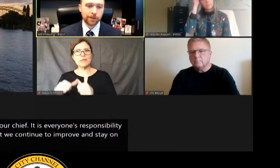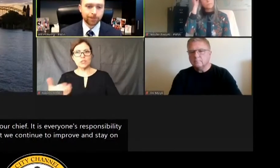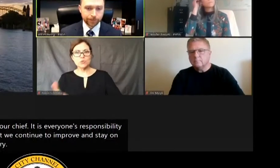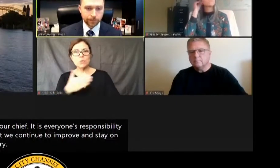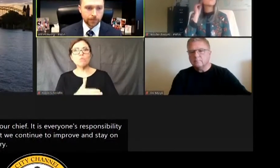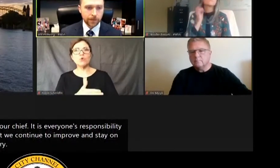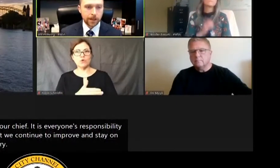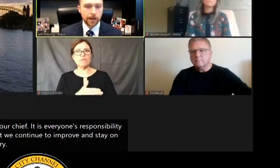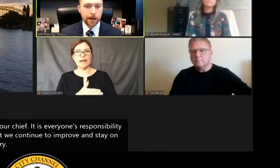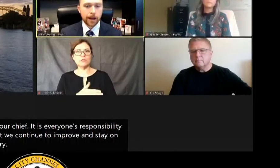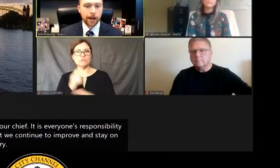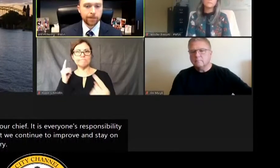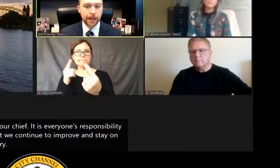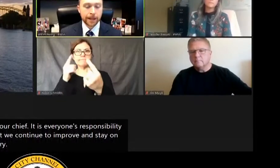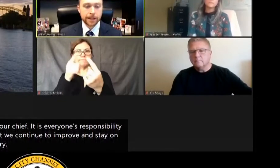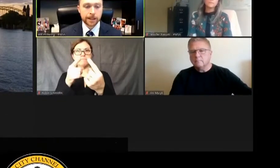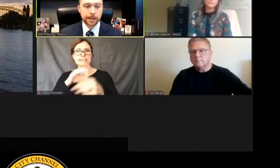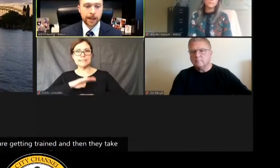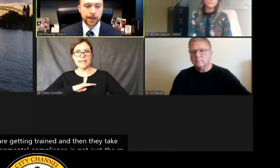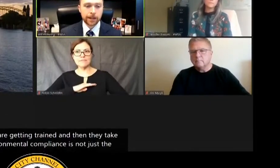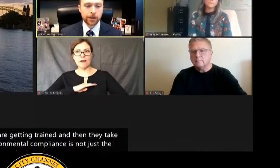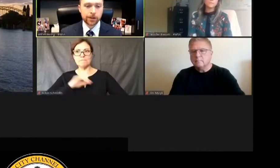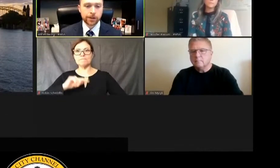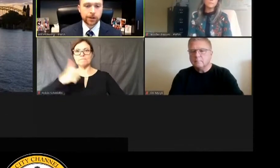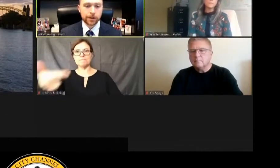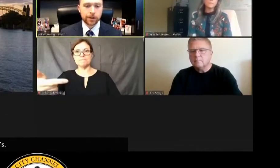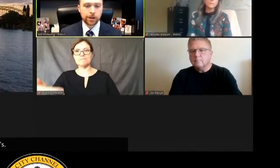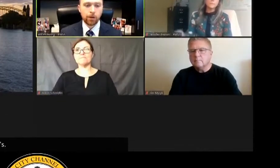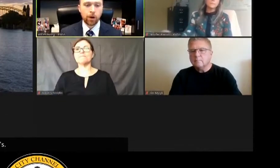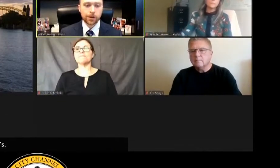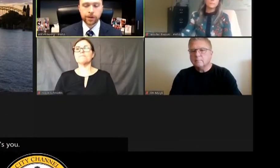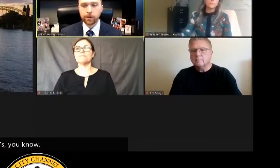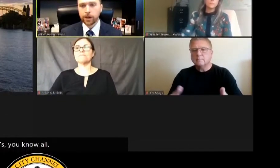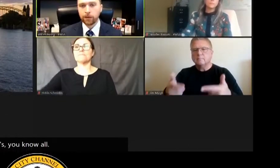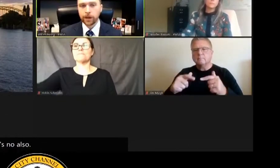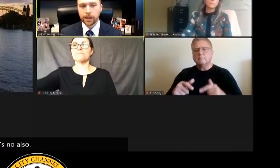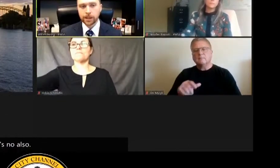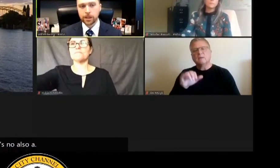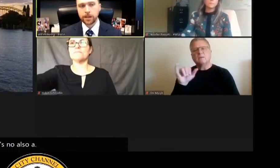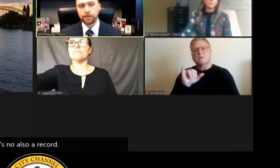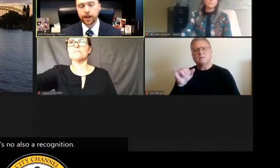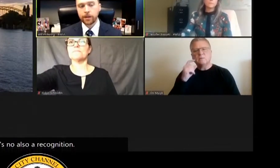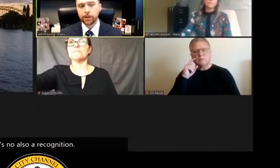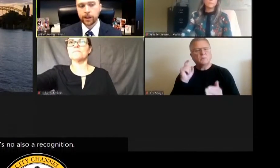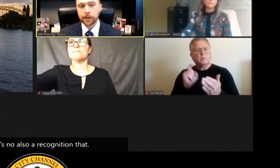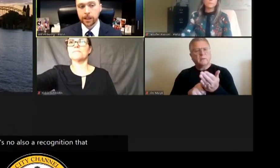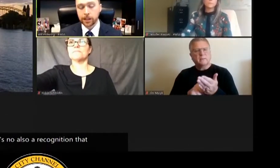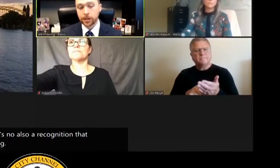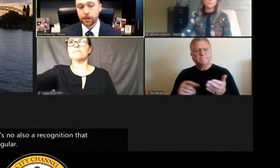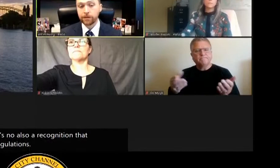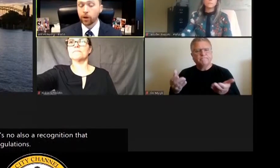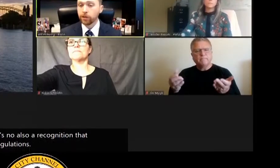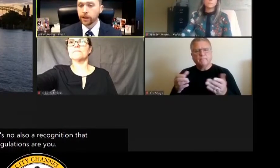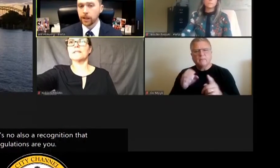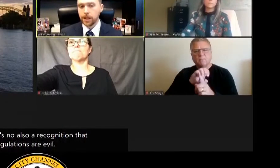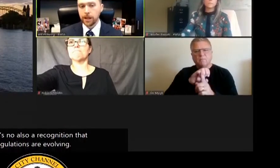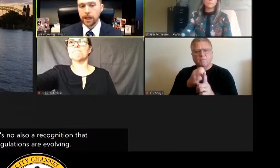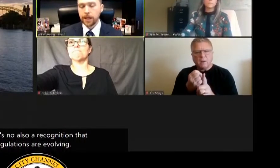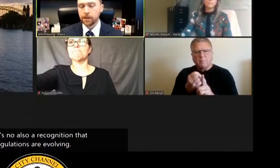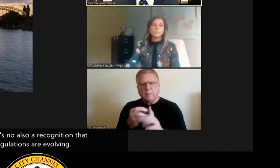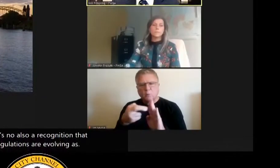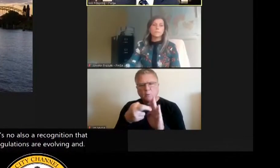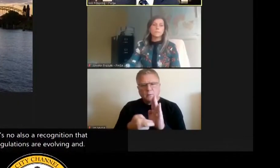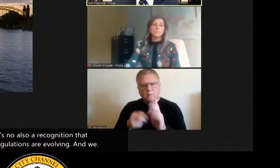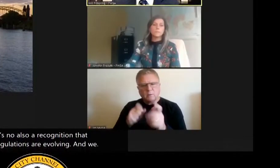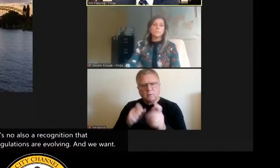trajectory. And I think there's, you know, also a recognition that environmental regulations are evolving,